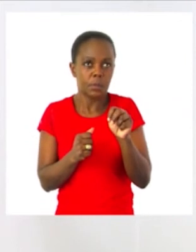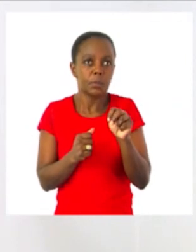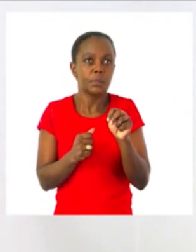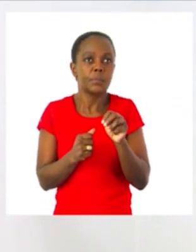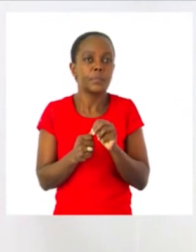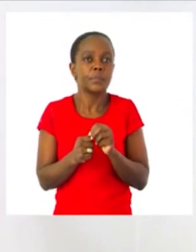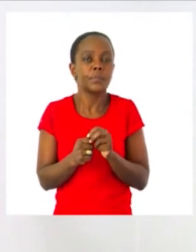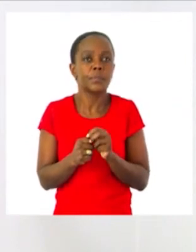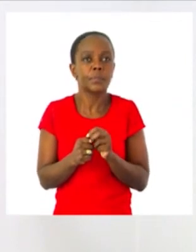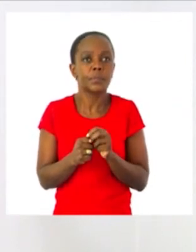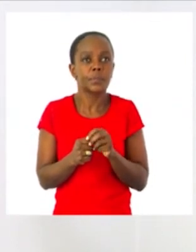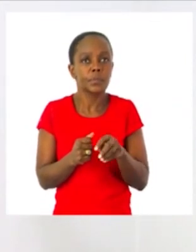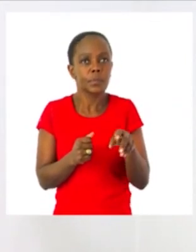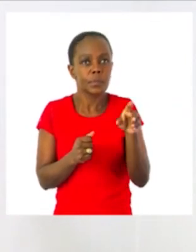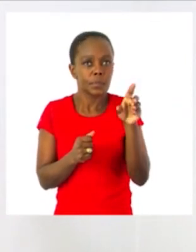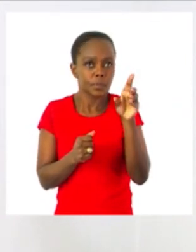Good.